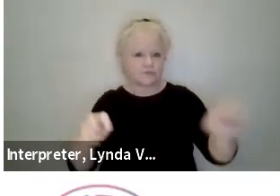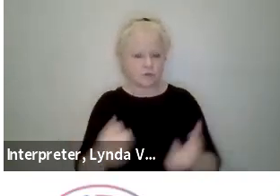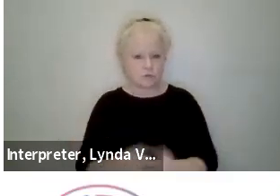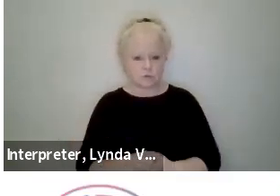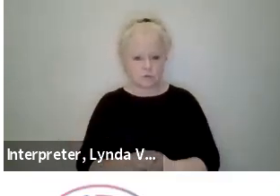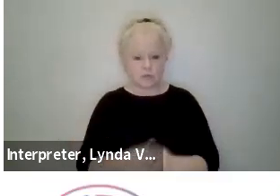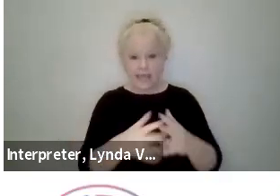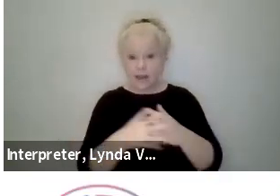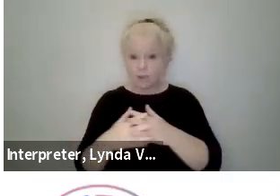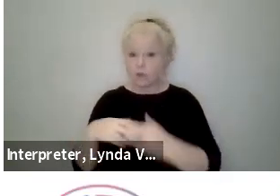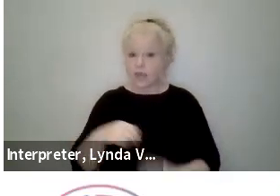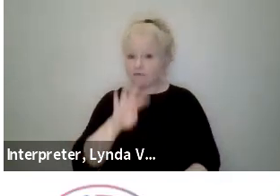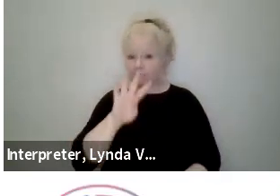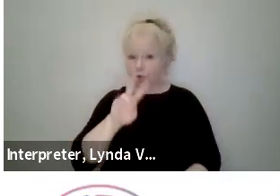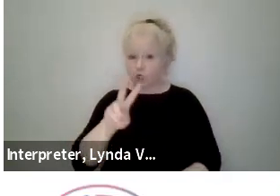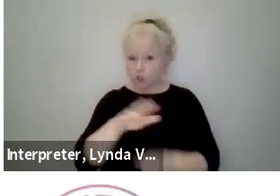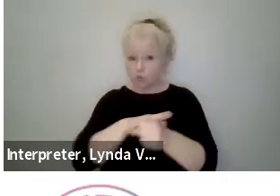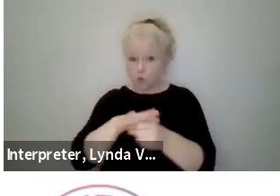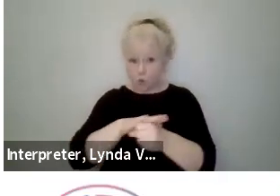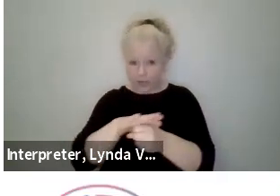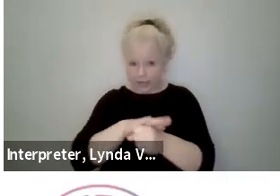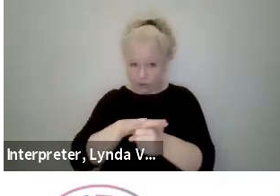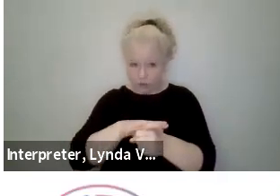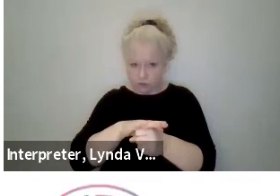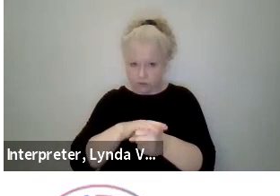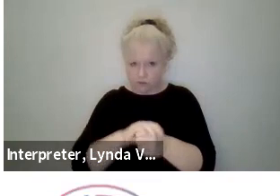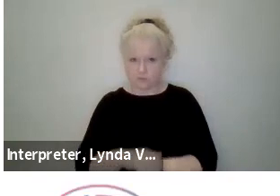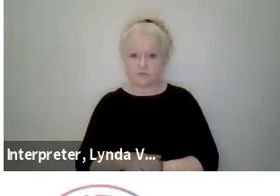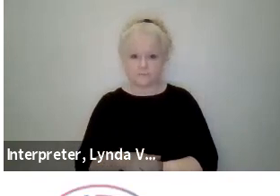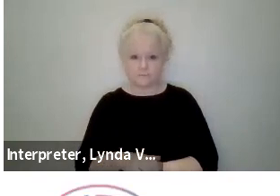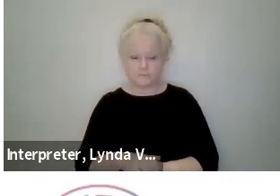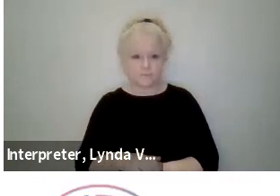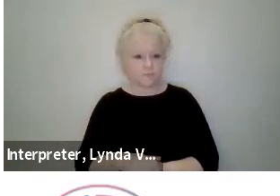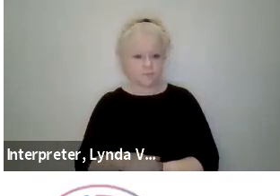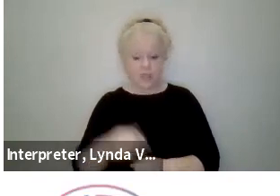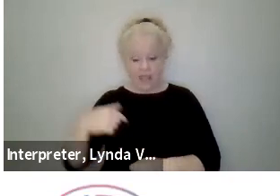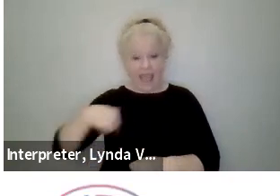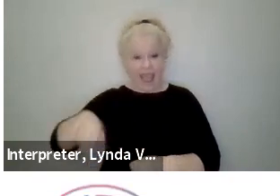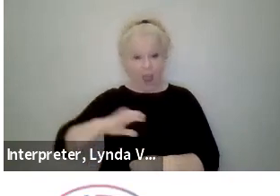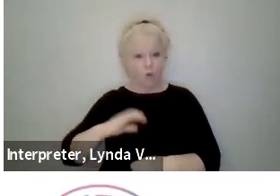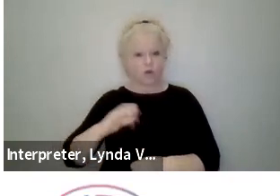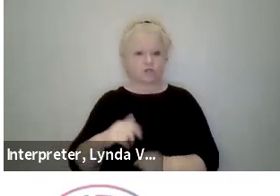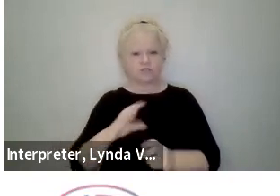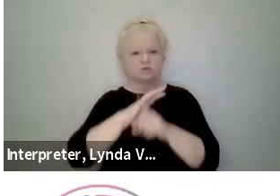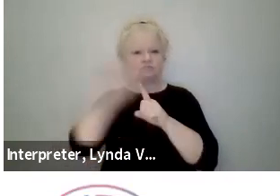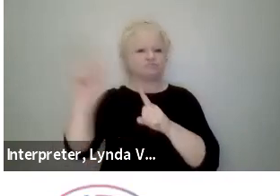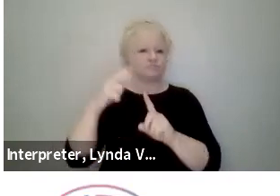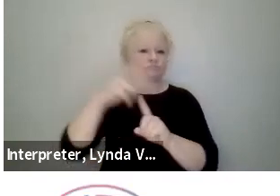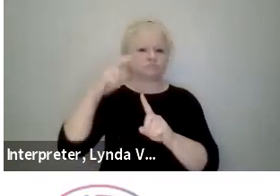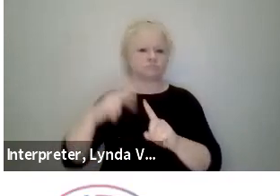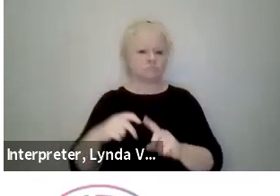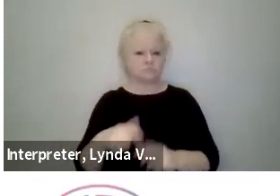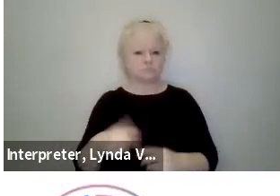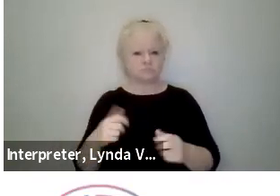the country, and this partnership, I can tell you, we're the poster site for Pitney Bowes for